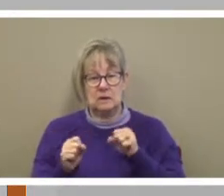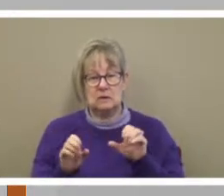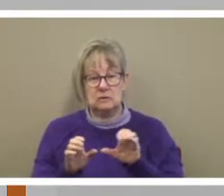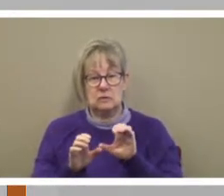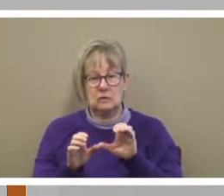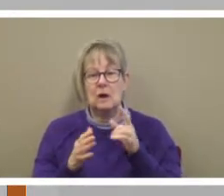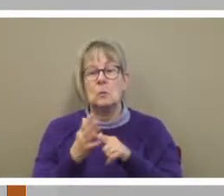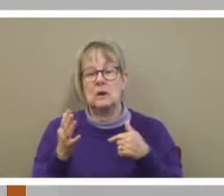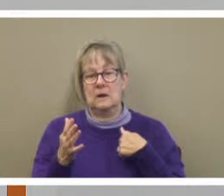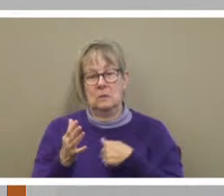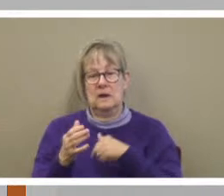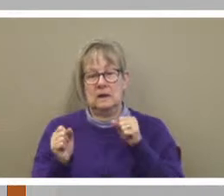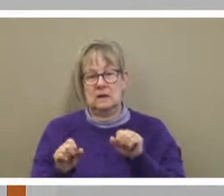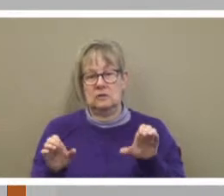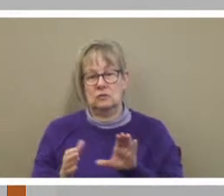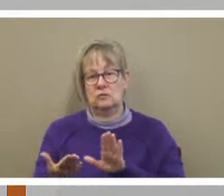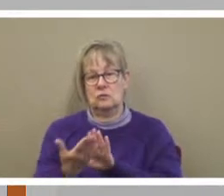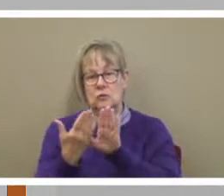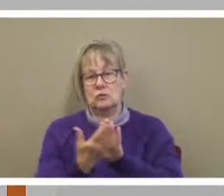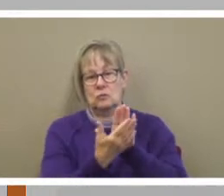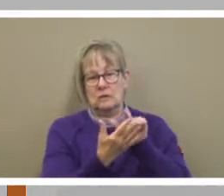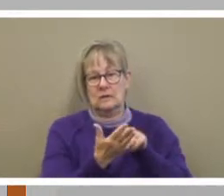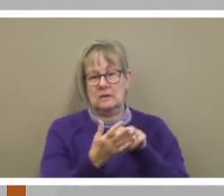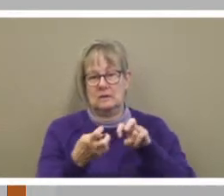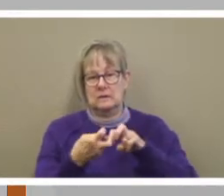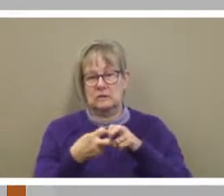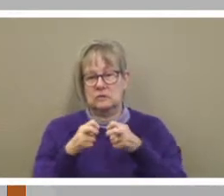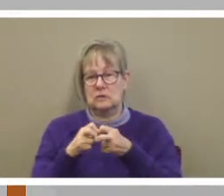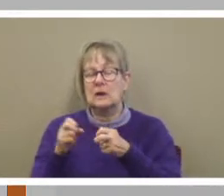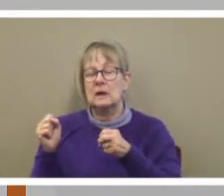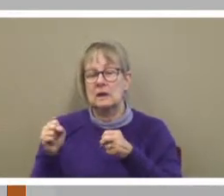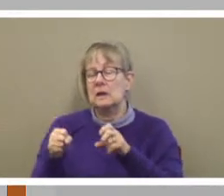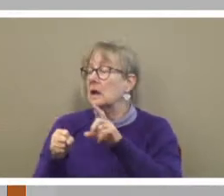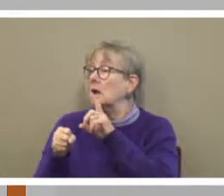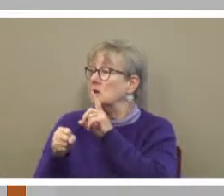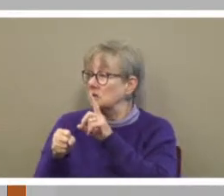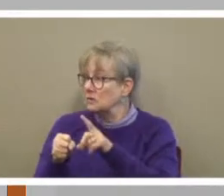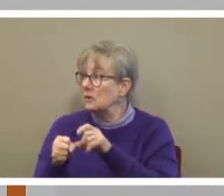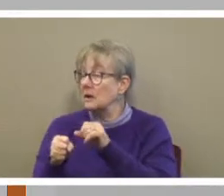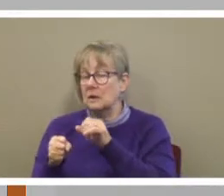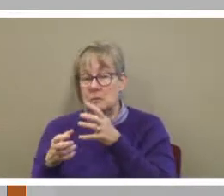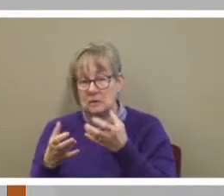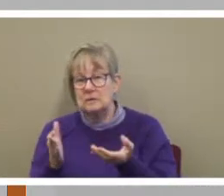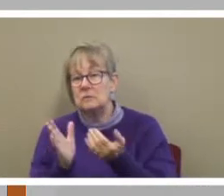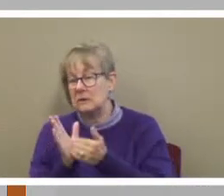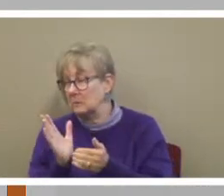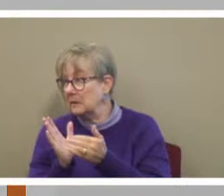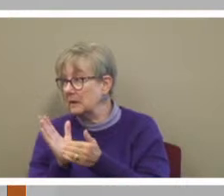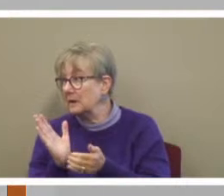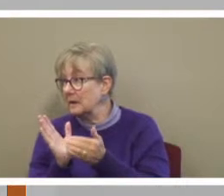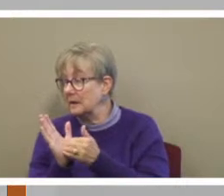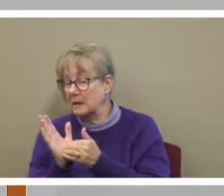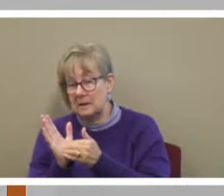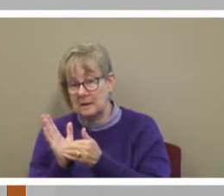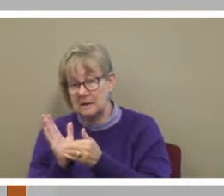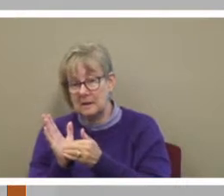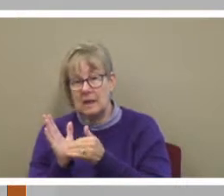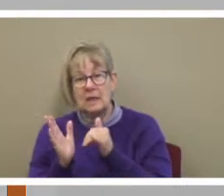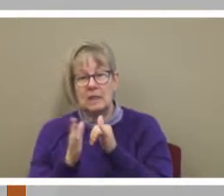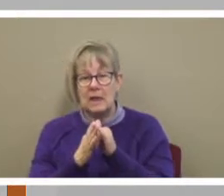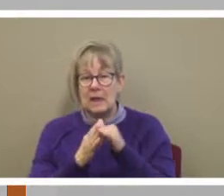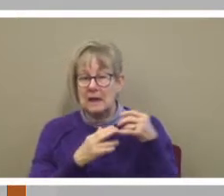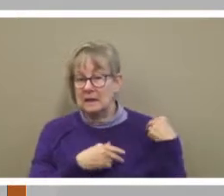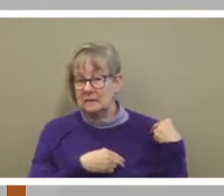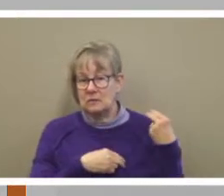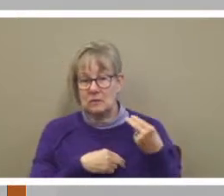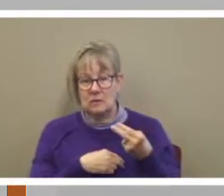things and have these types of discussions. Yeah, sure, I just want to completely reiterate over and over again that